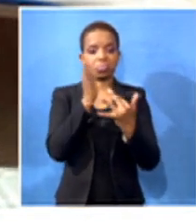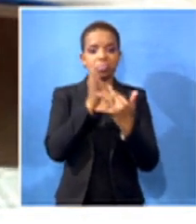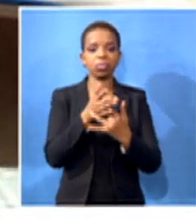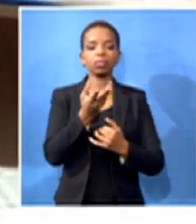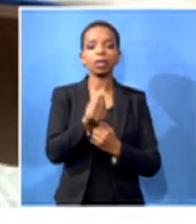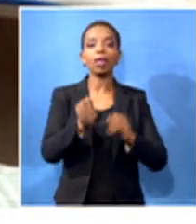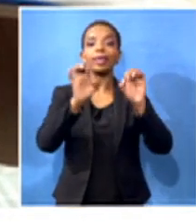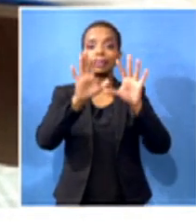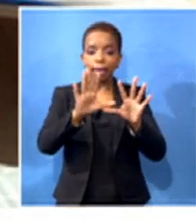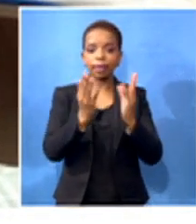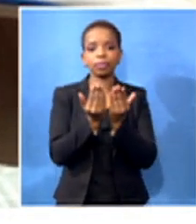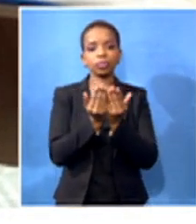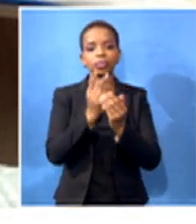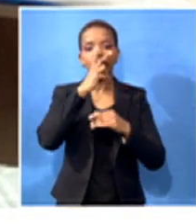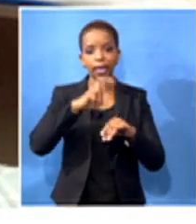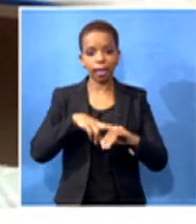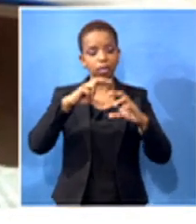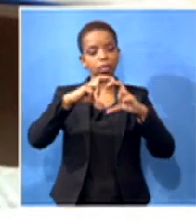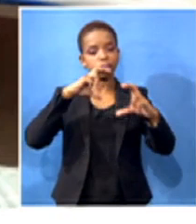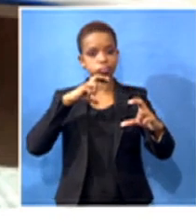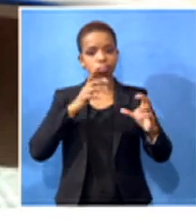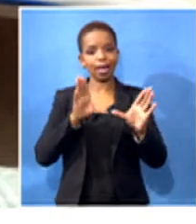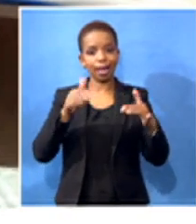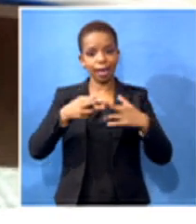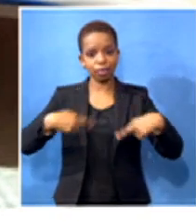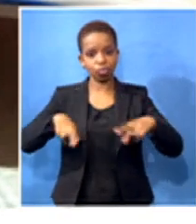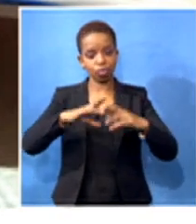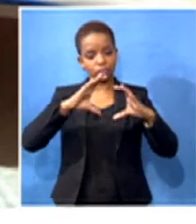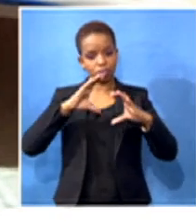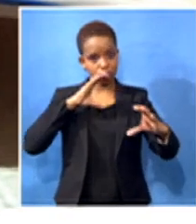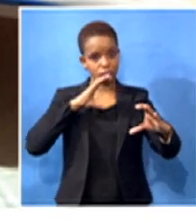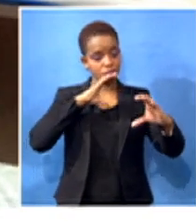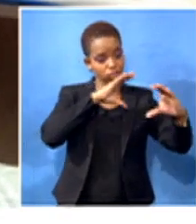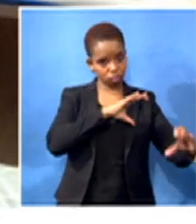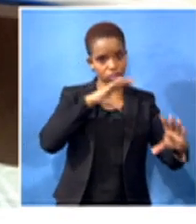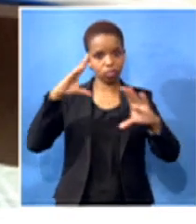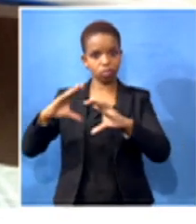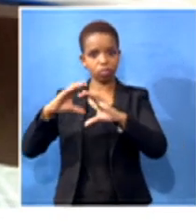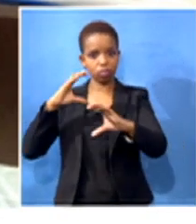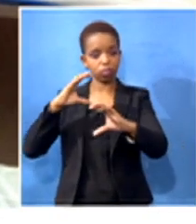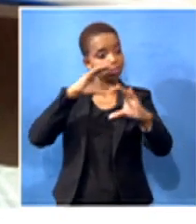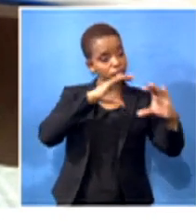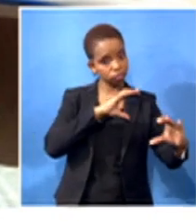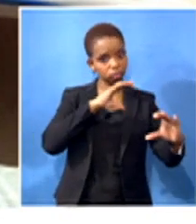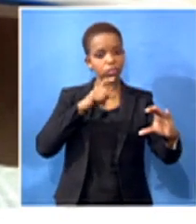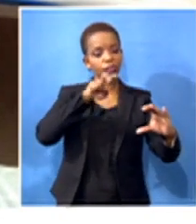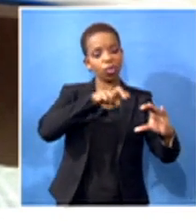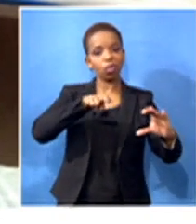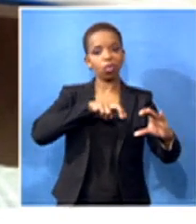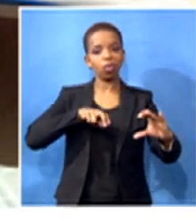mobile classrooms. Those schools, some of them were set alight, some of them were badly vandalized, and some of